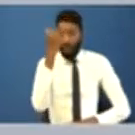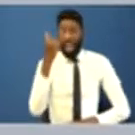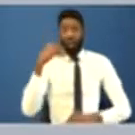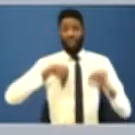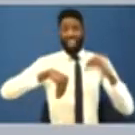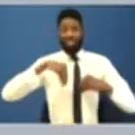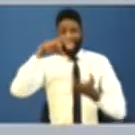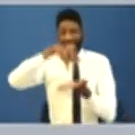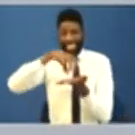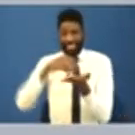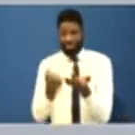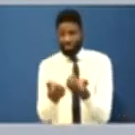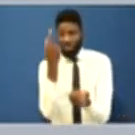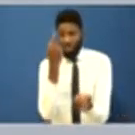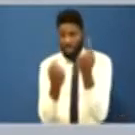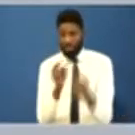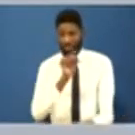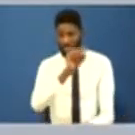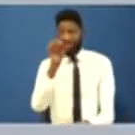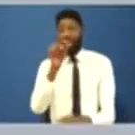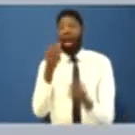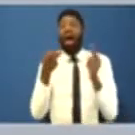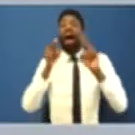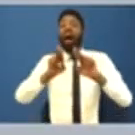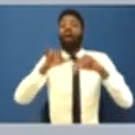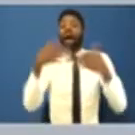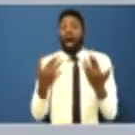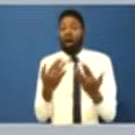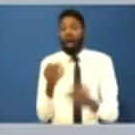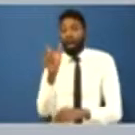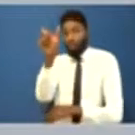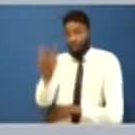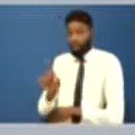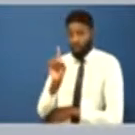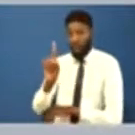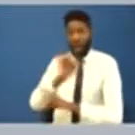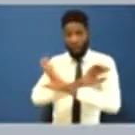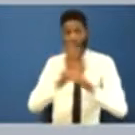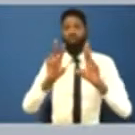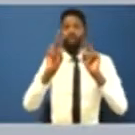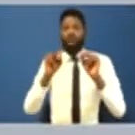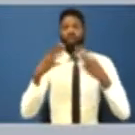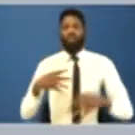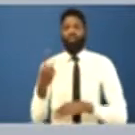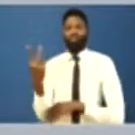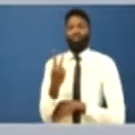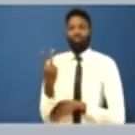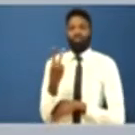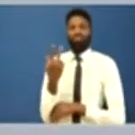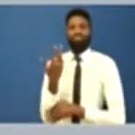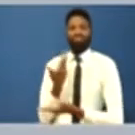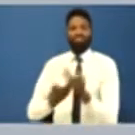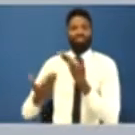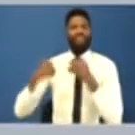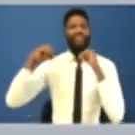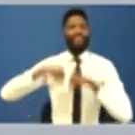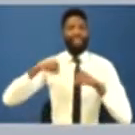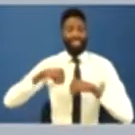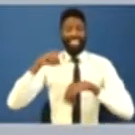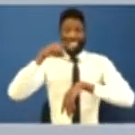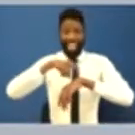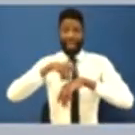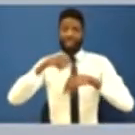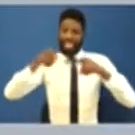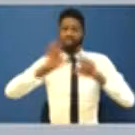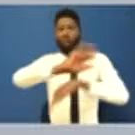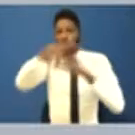cases you it's done by not one by one person by two people who come together and agree so when you put every lace in